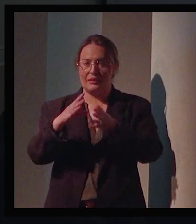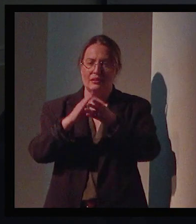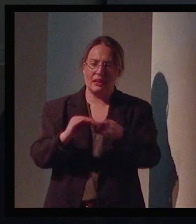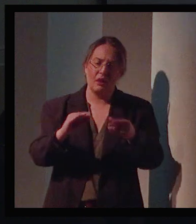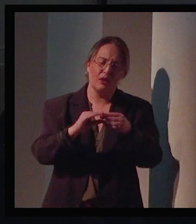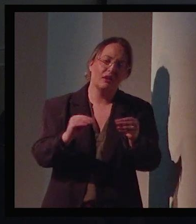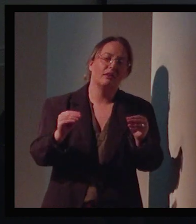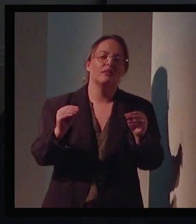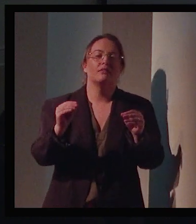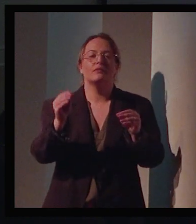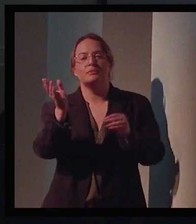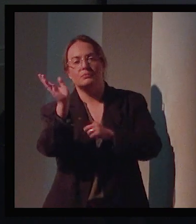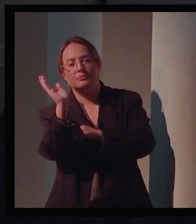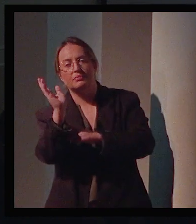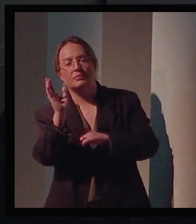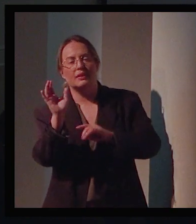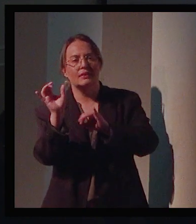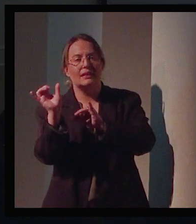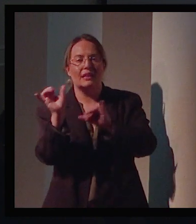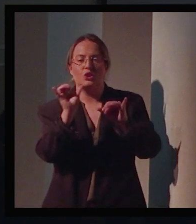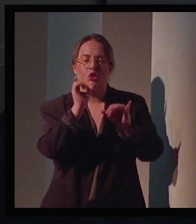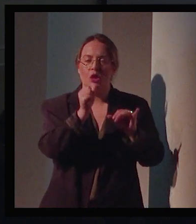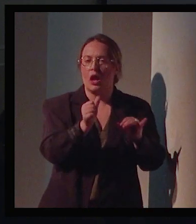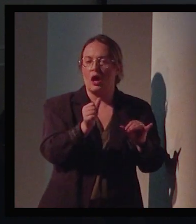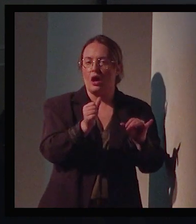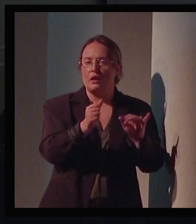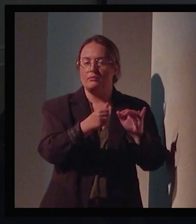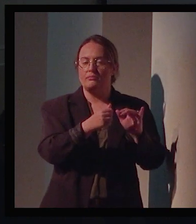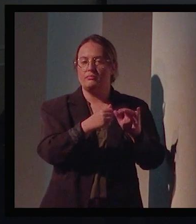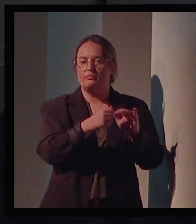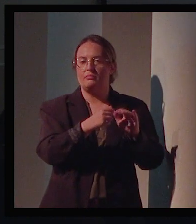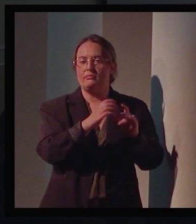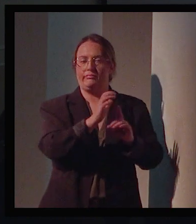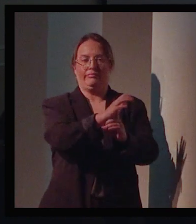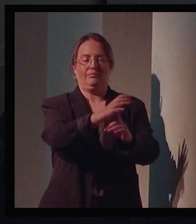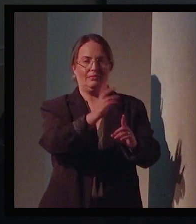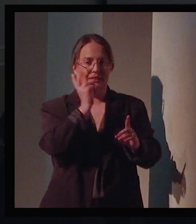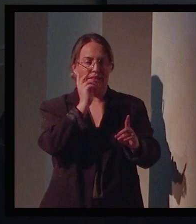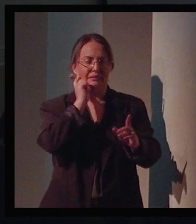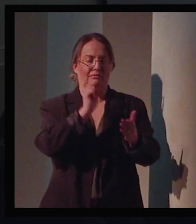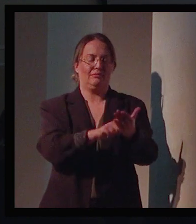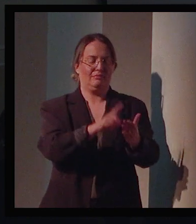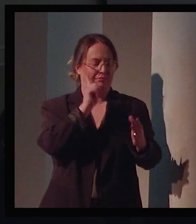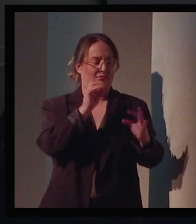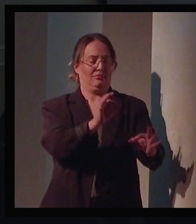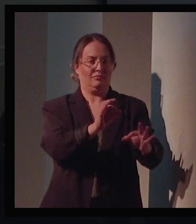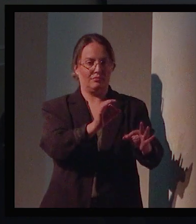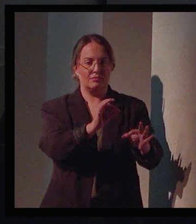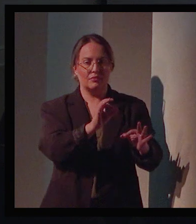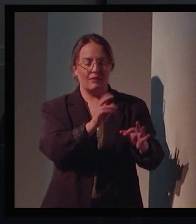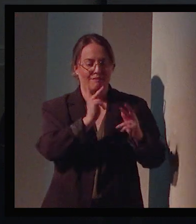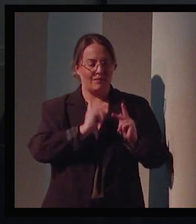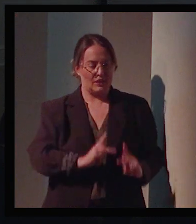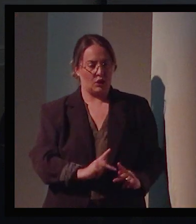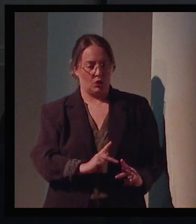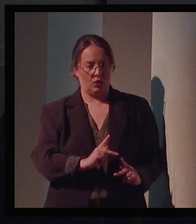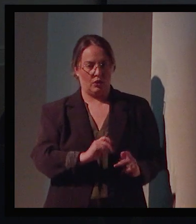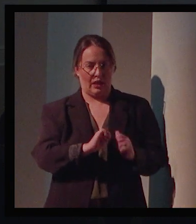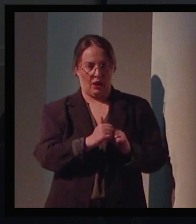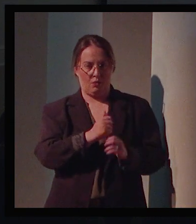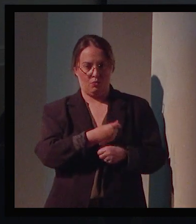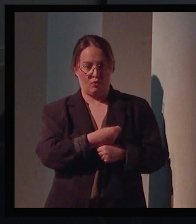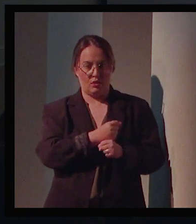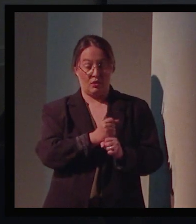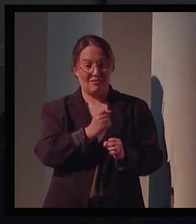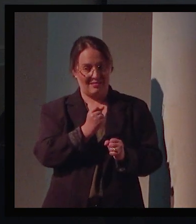story, the likeness, should not compete for attention with the physical means by which it was rendered. And this